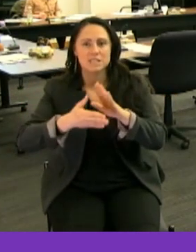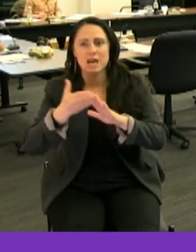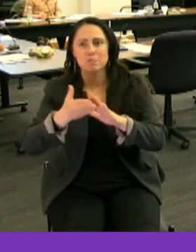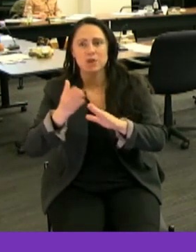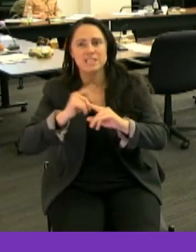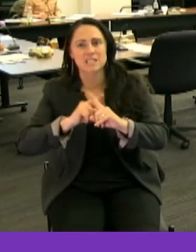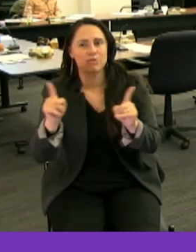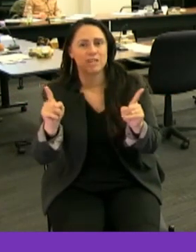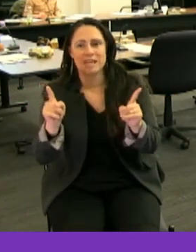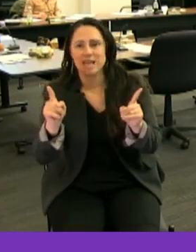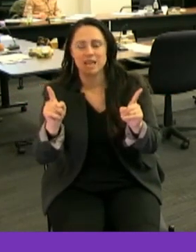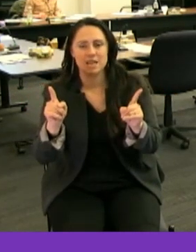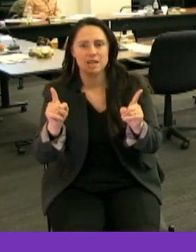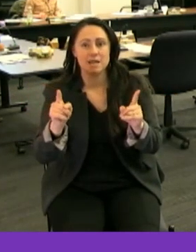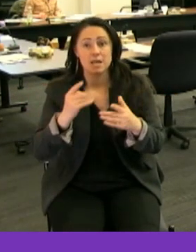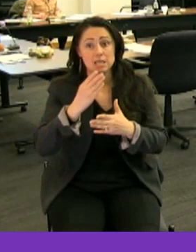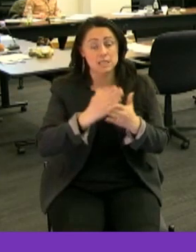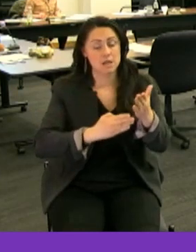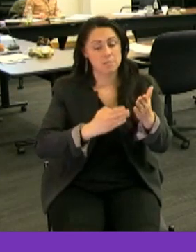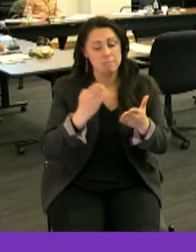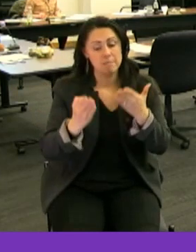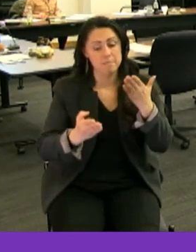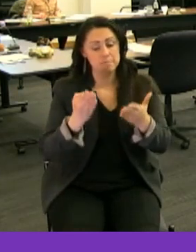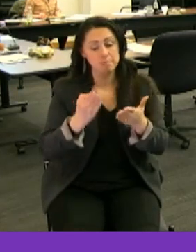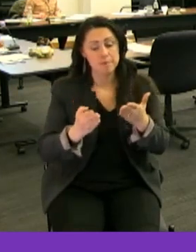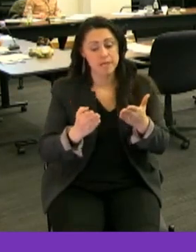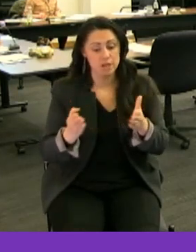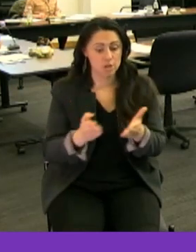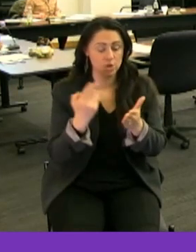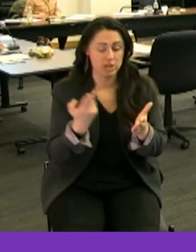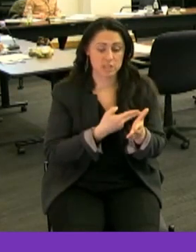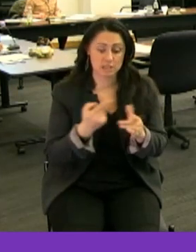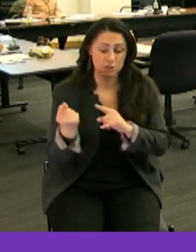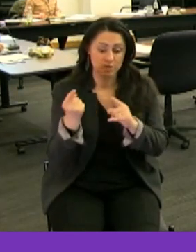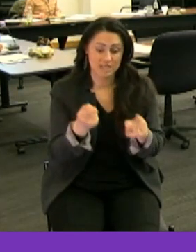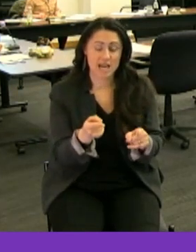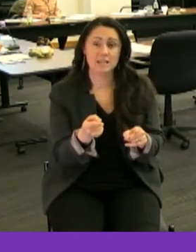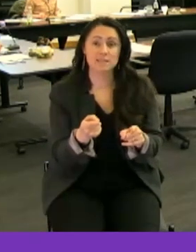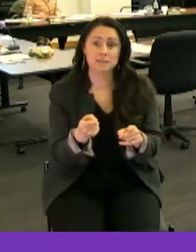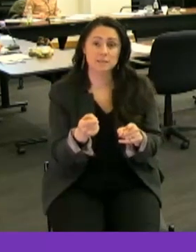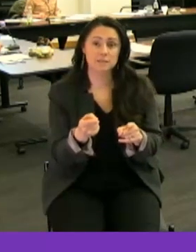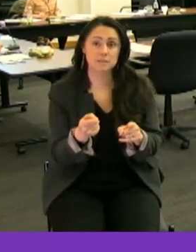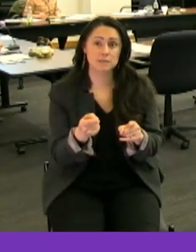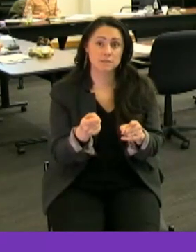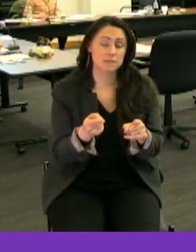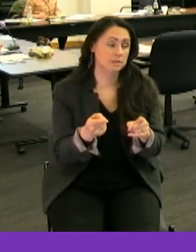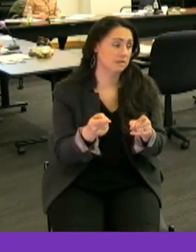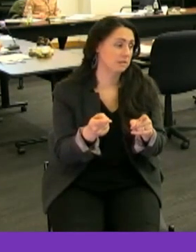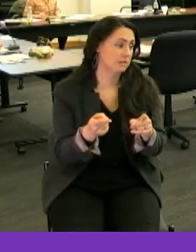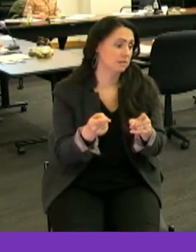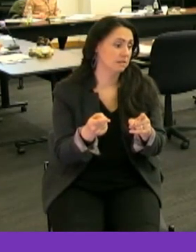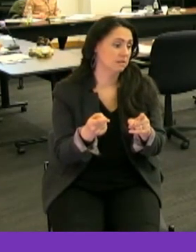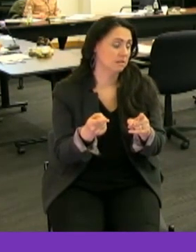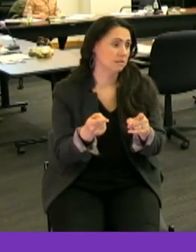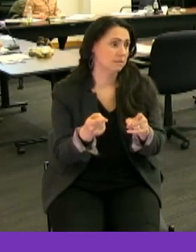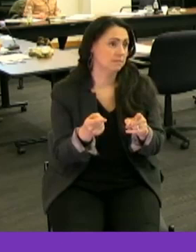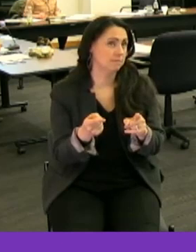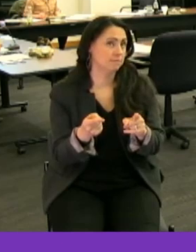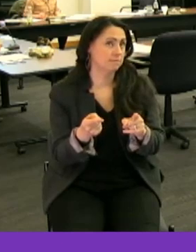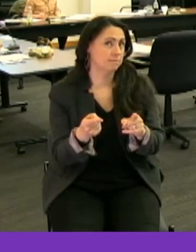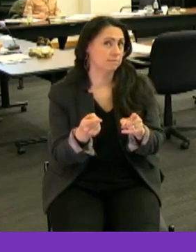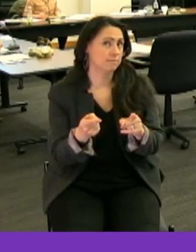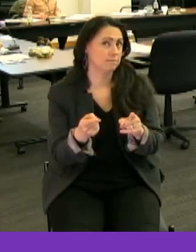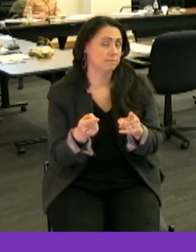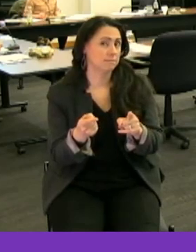little differently, some may encourage us to attend. Yes, thank you. I will.